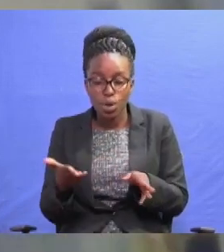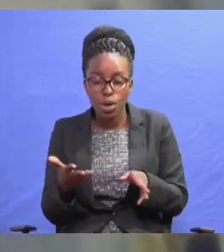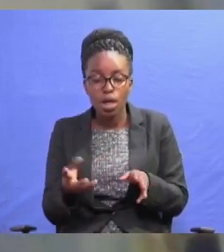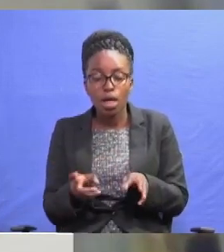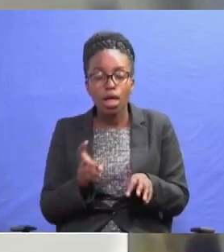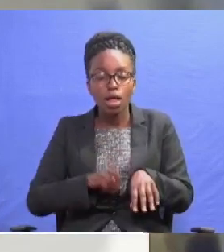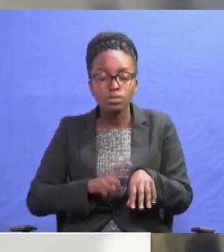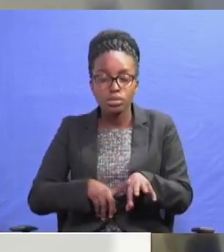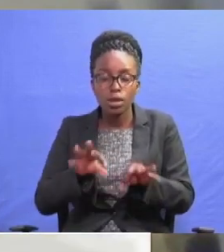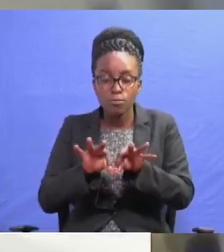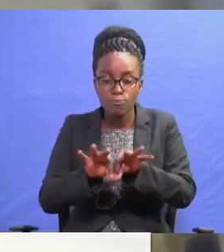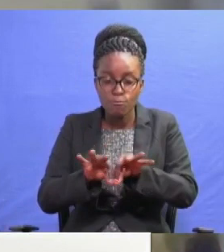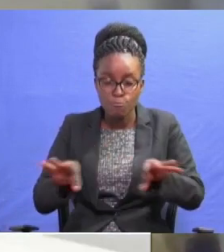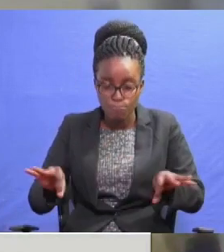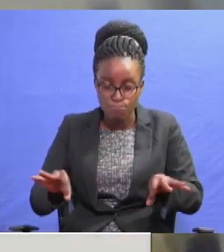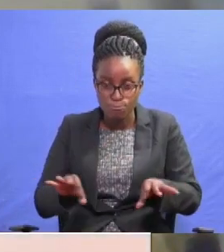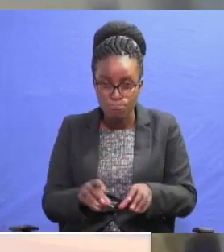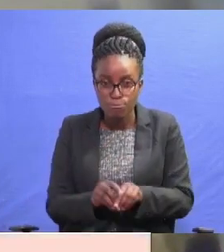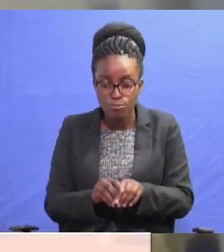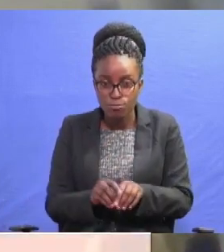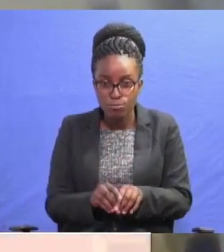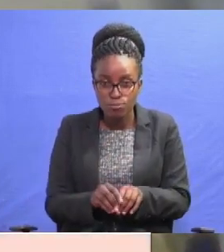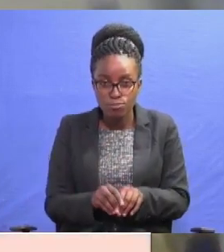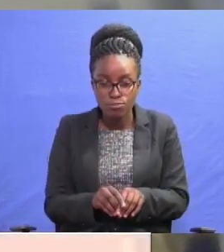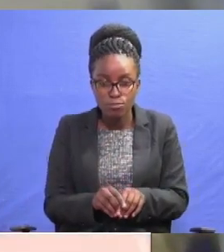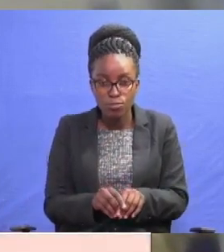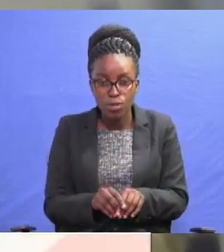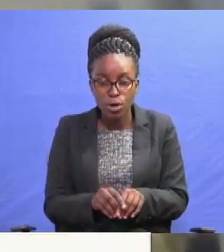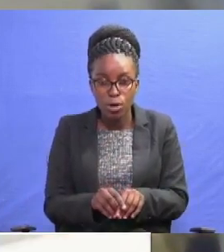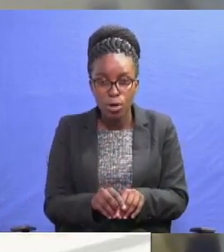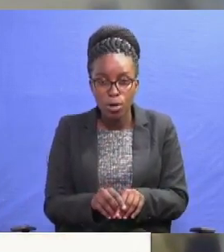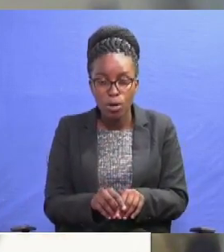flow. But on the other side, most of the land